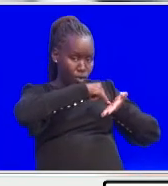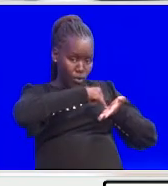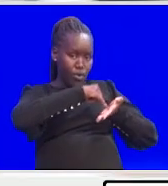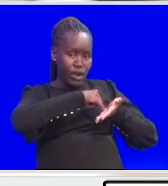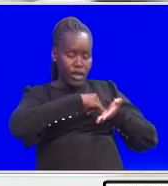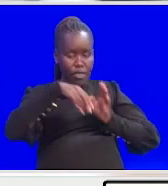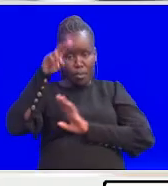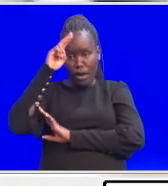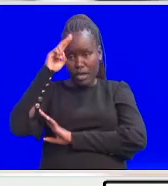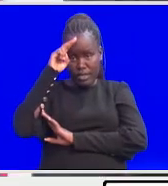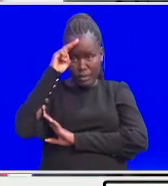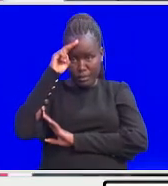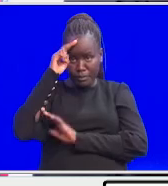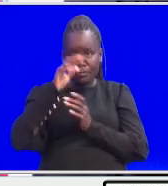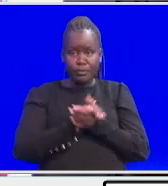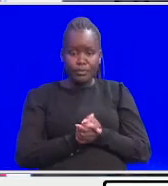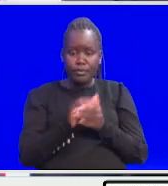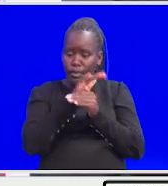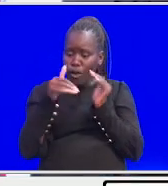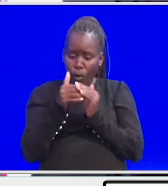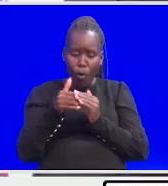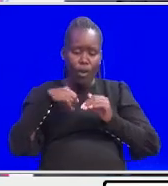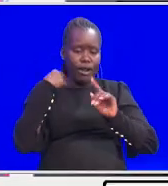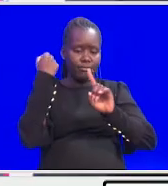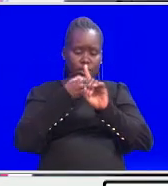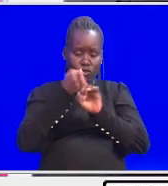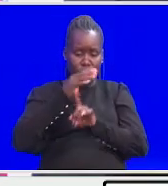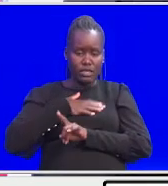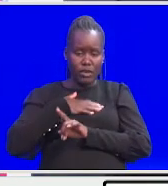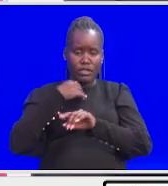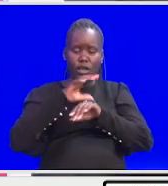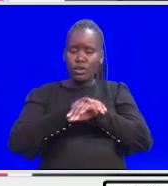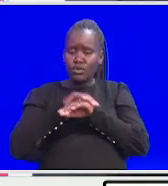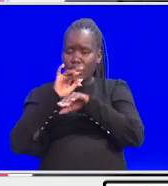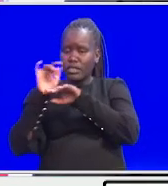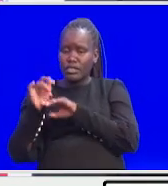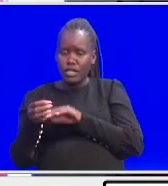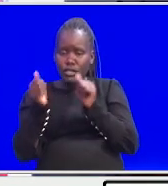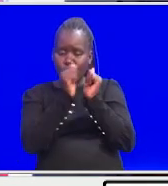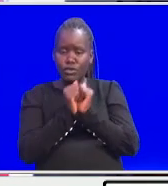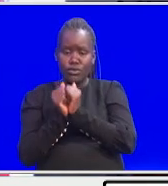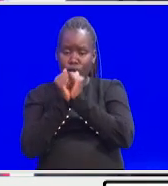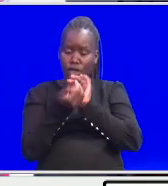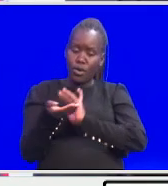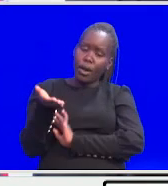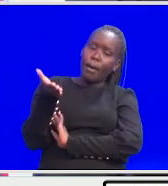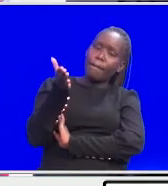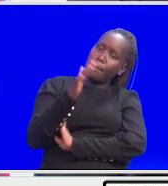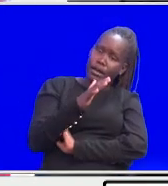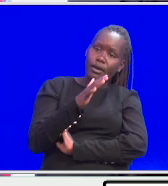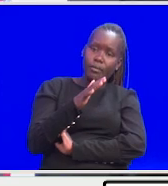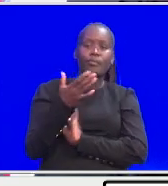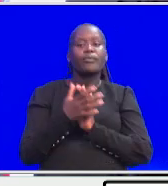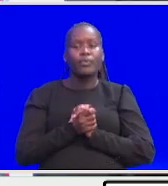matter had not borne fruit by Monday. All our efforts to get in touch with them to restore the personnel